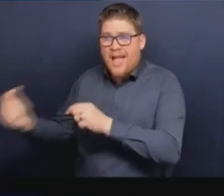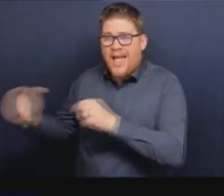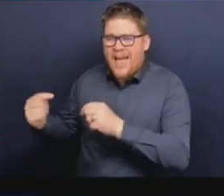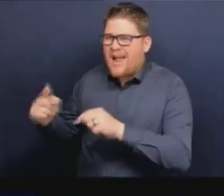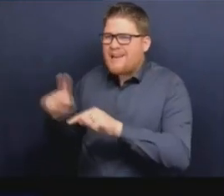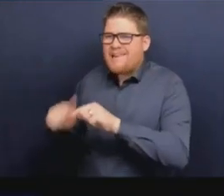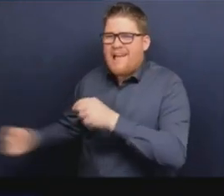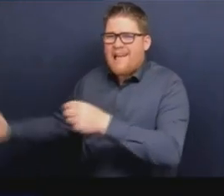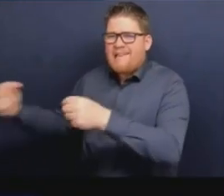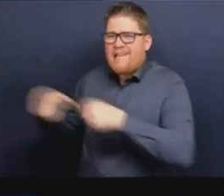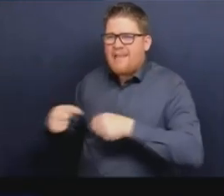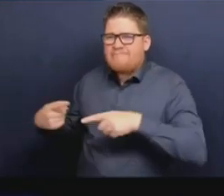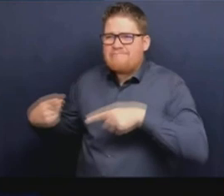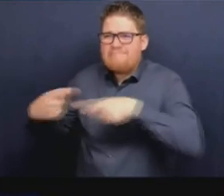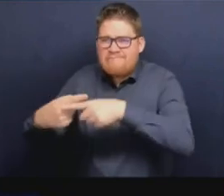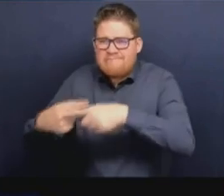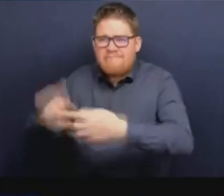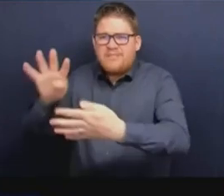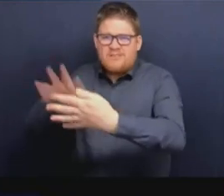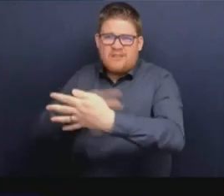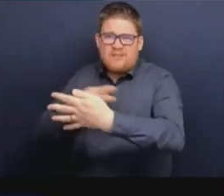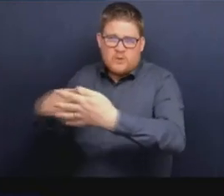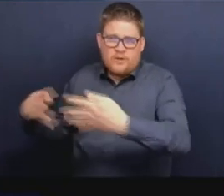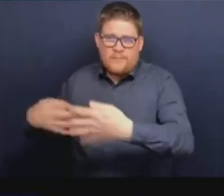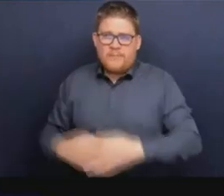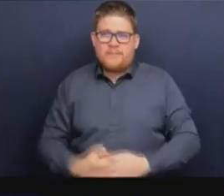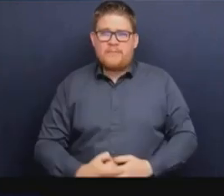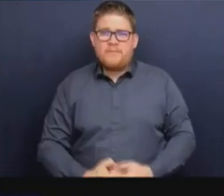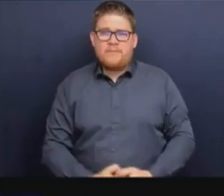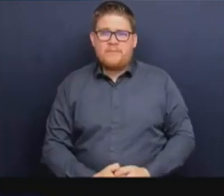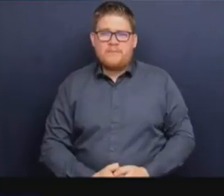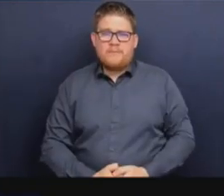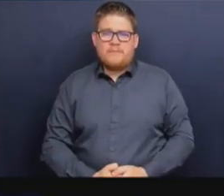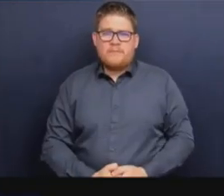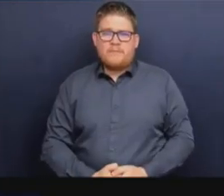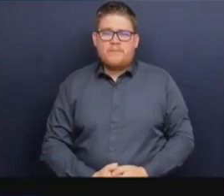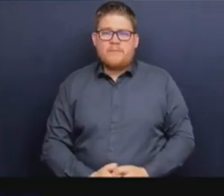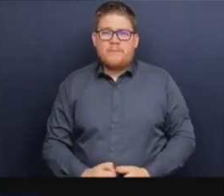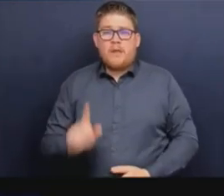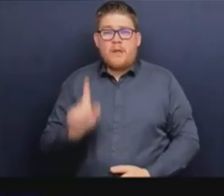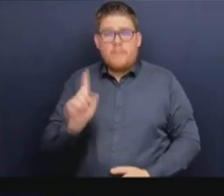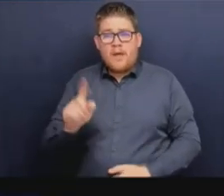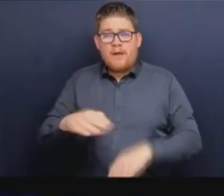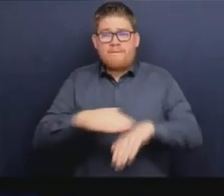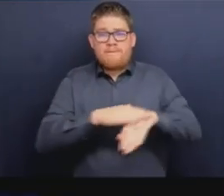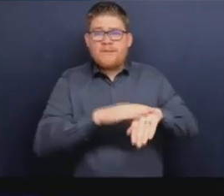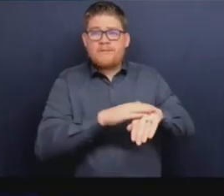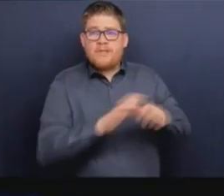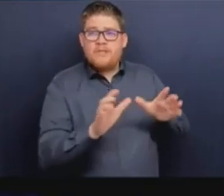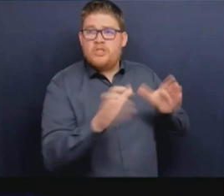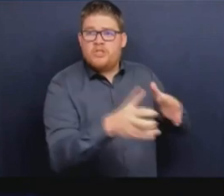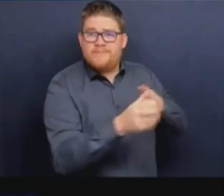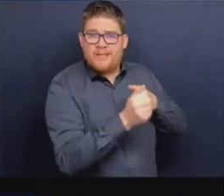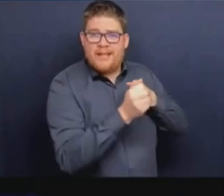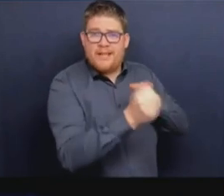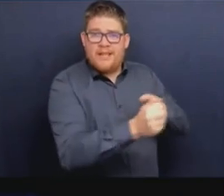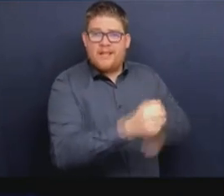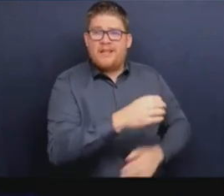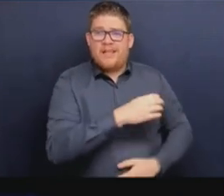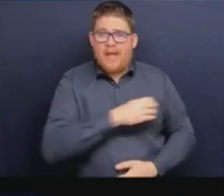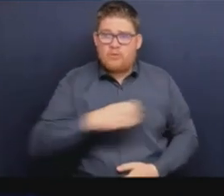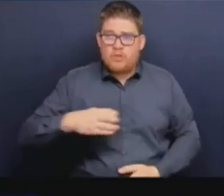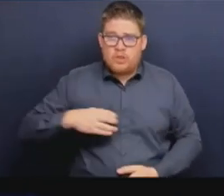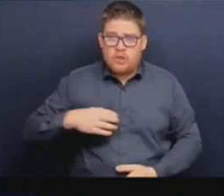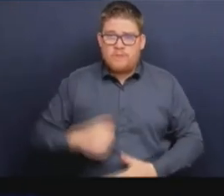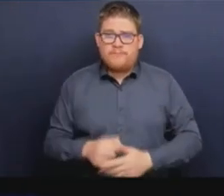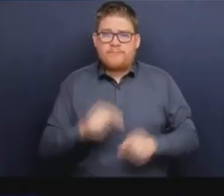virtually today by representatives of the First Nations Leadership Council, Robert Phillips, the First Nations Summit